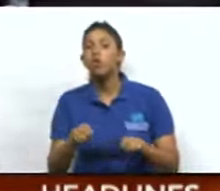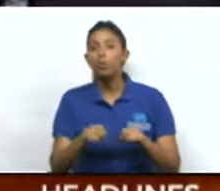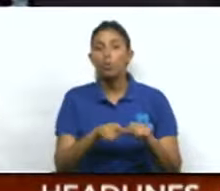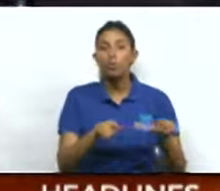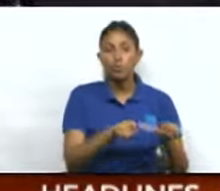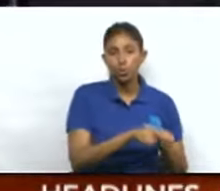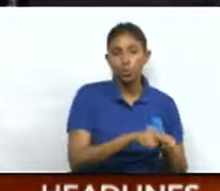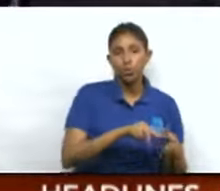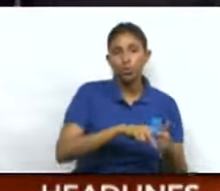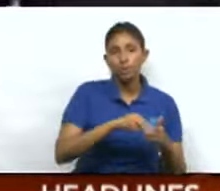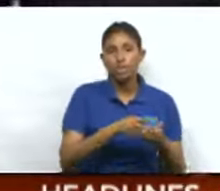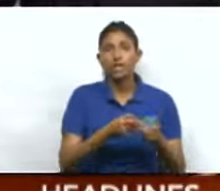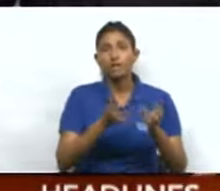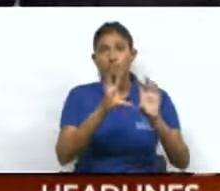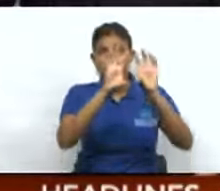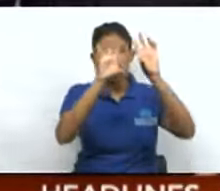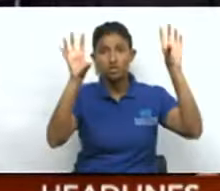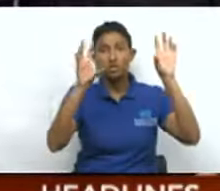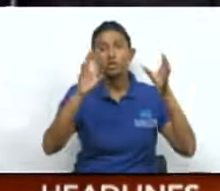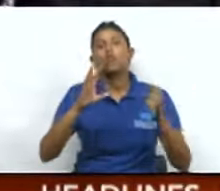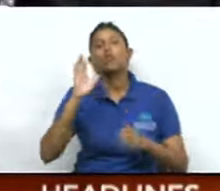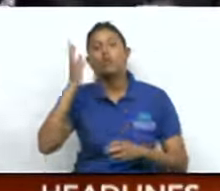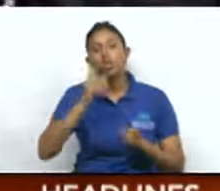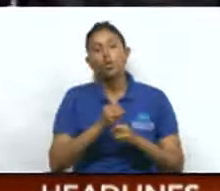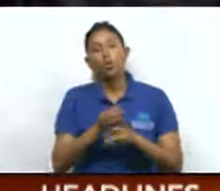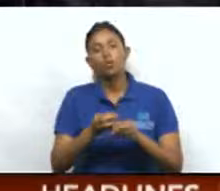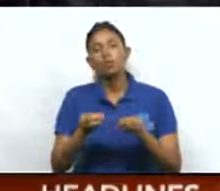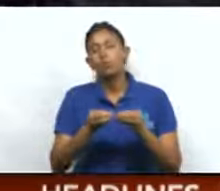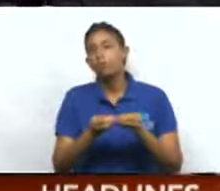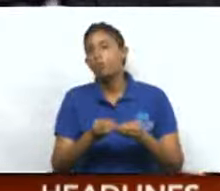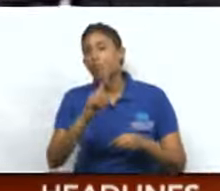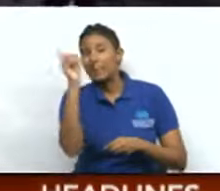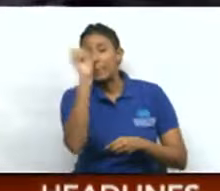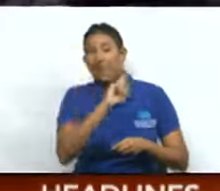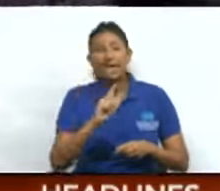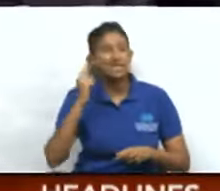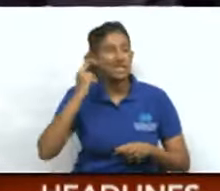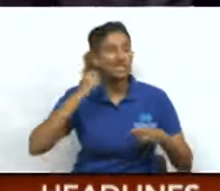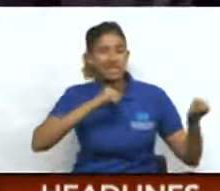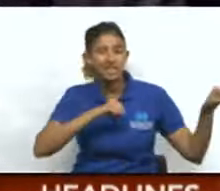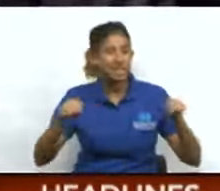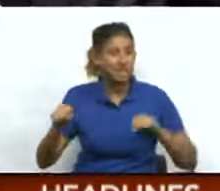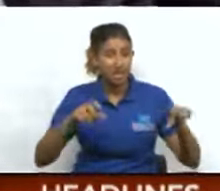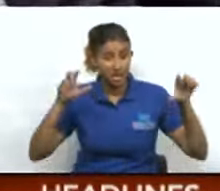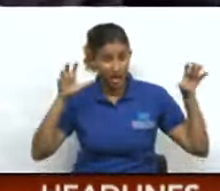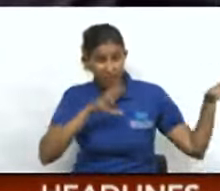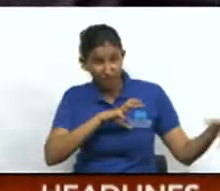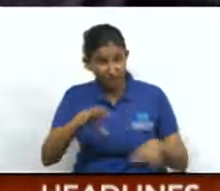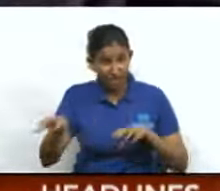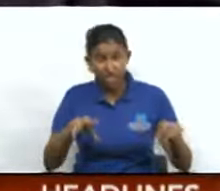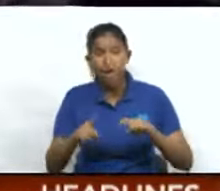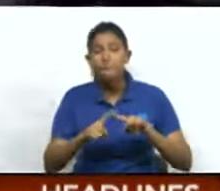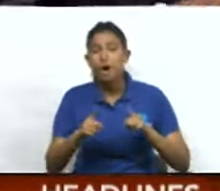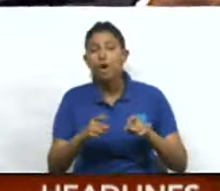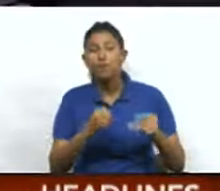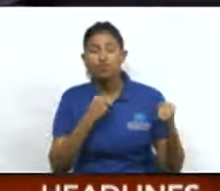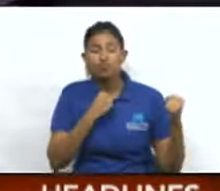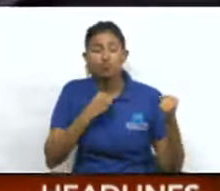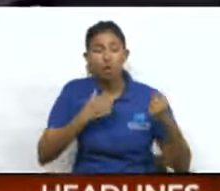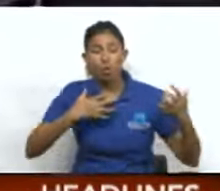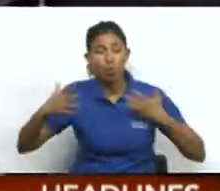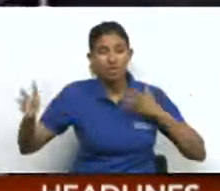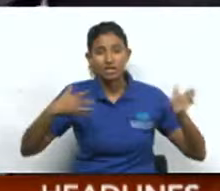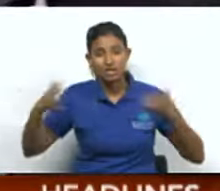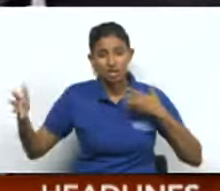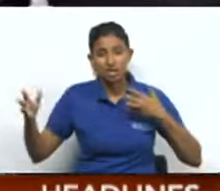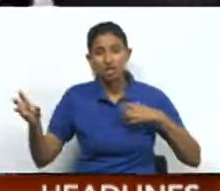will enhance shower and thunderstorm activity, but we'll also have strong wind shear from the west that will keep a lot of the heavy